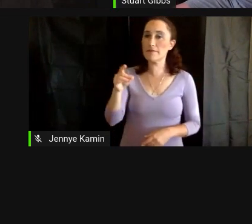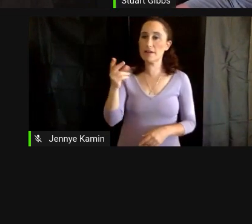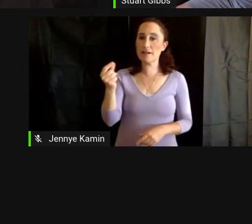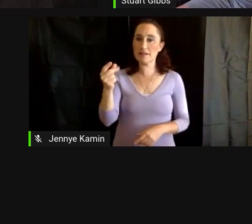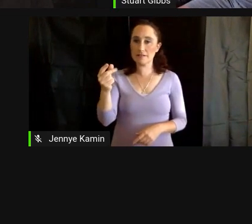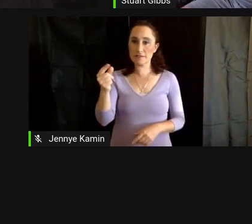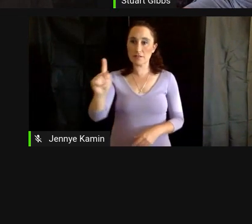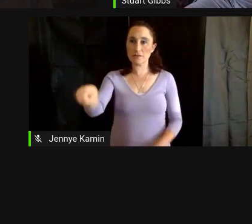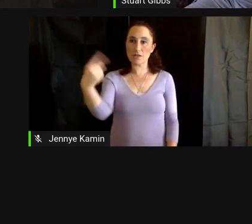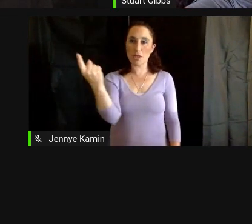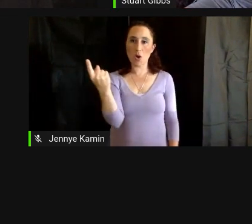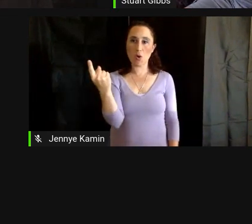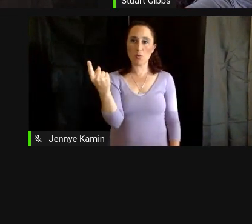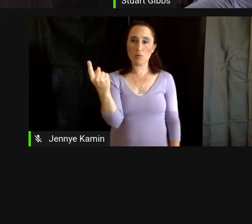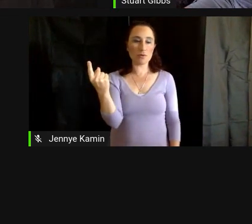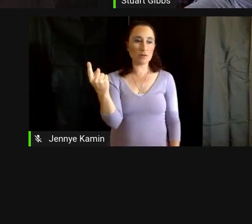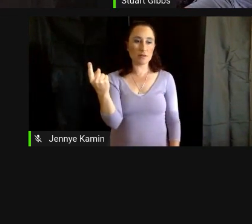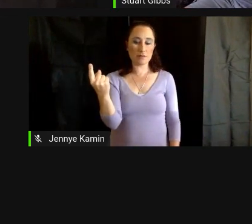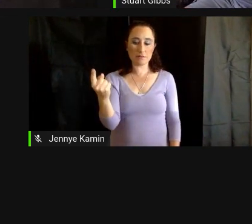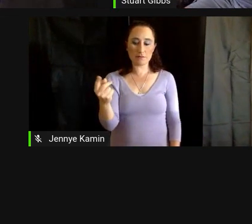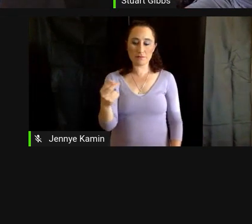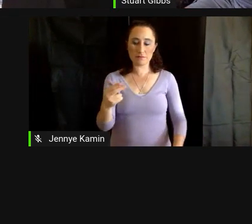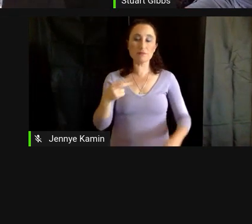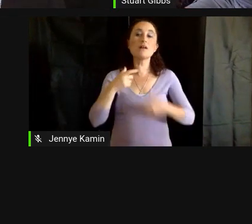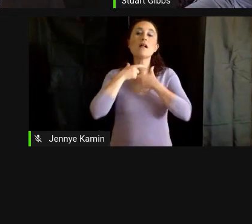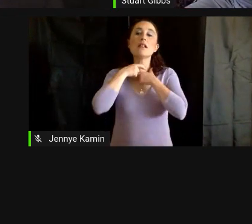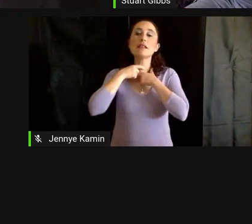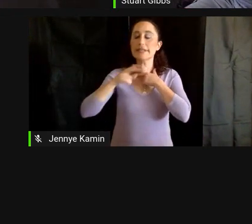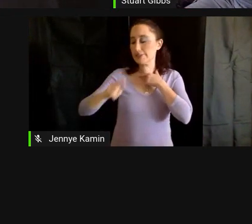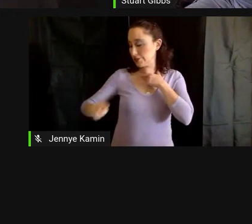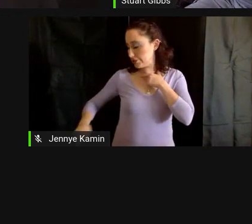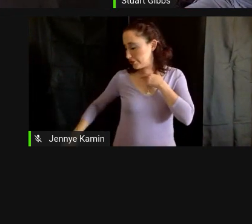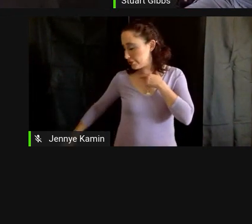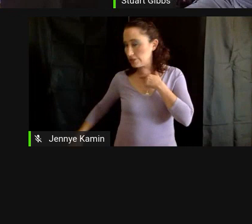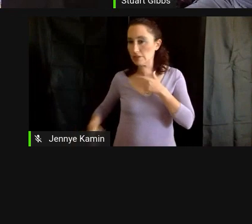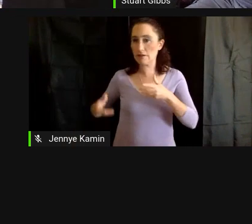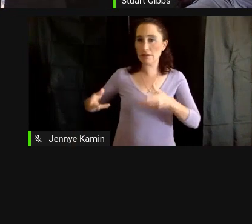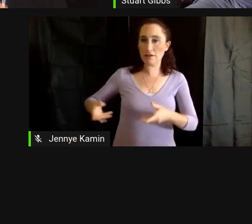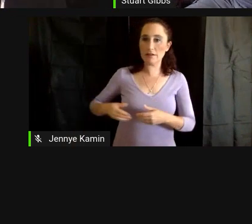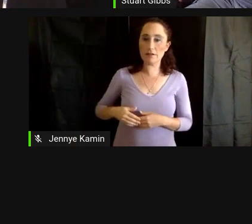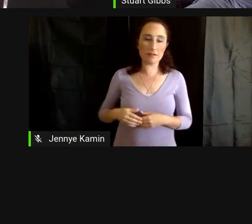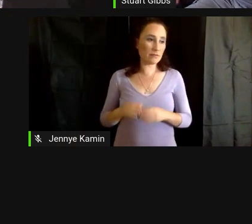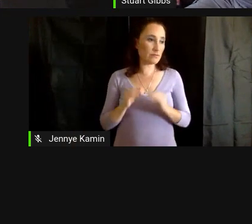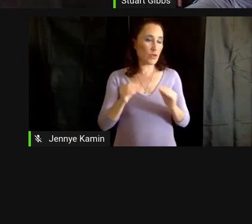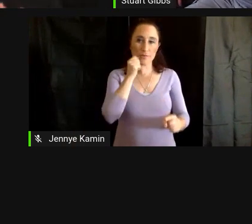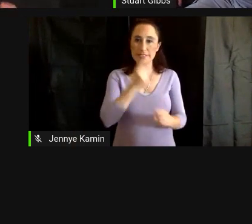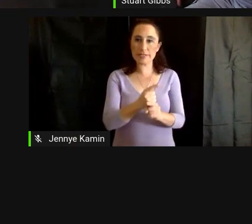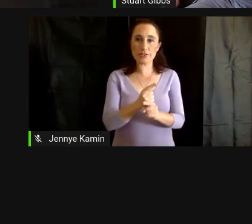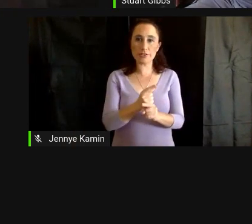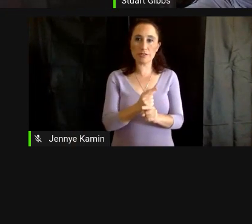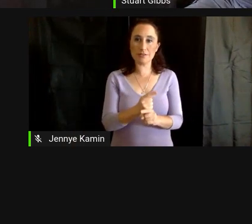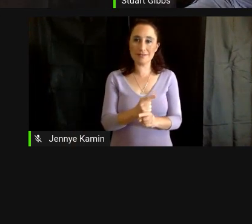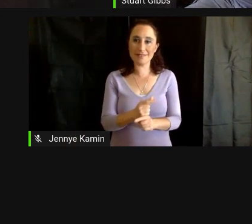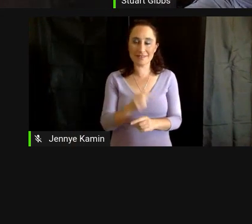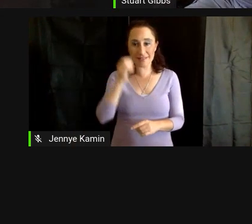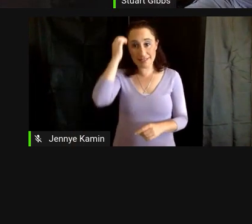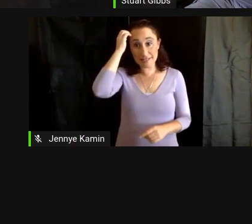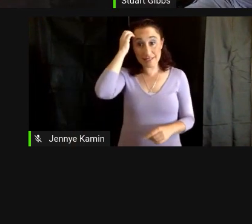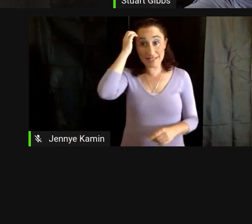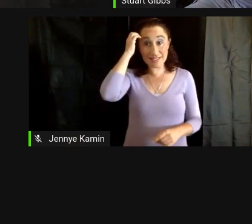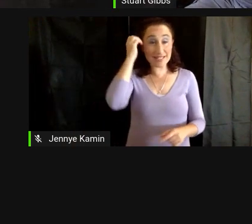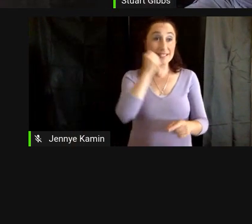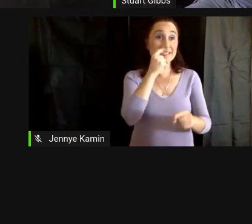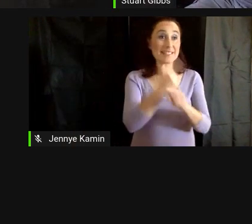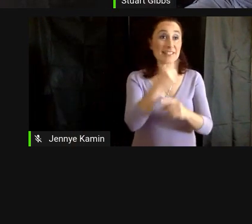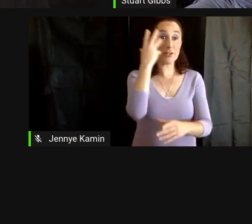dog all alone. The leash is sort of like dangling, like on the ground, like not dangling, you know, on the ground, like creepy, like, and his sister